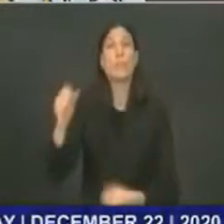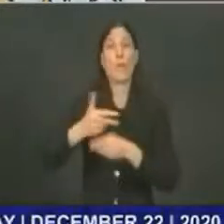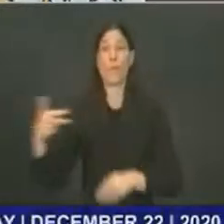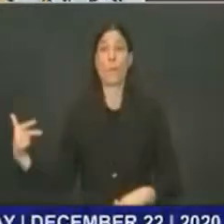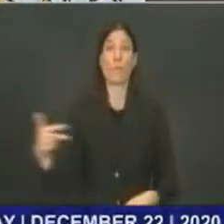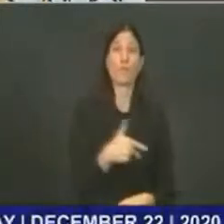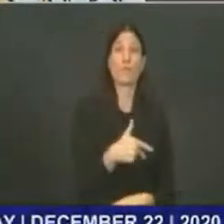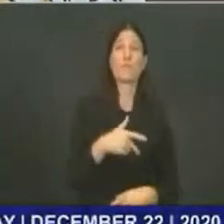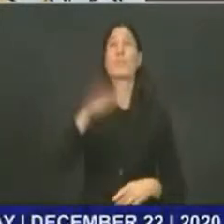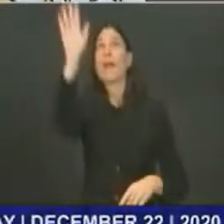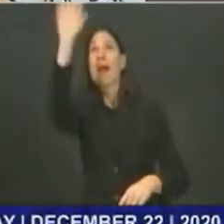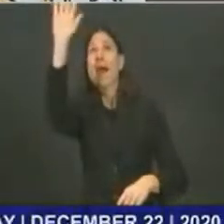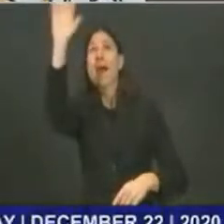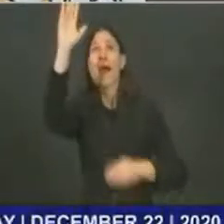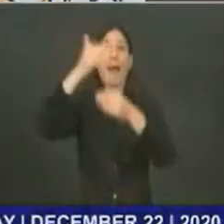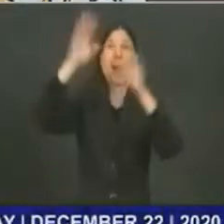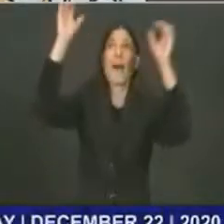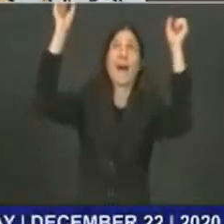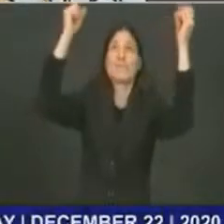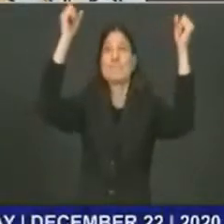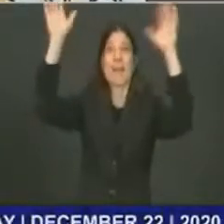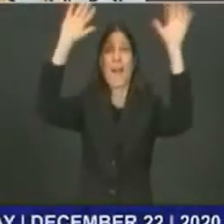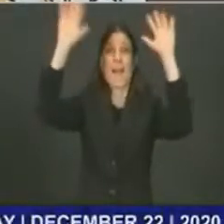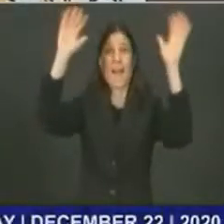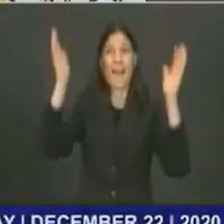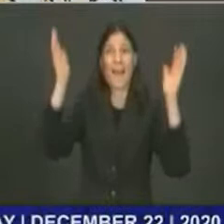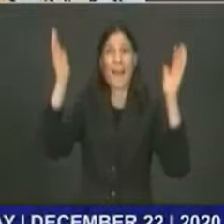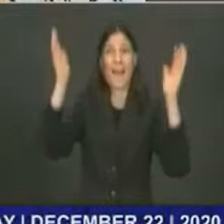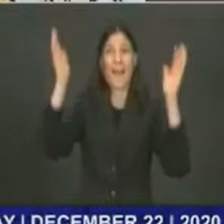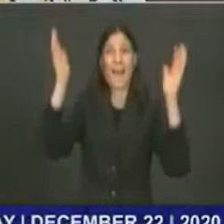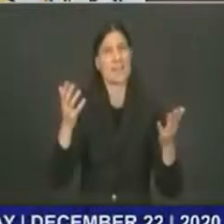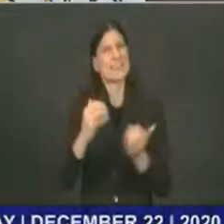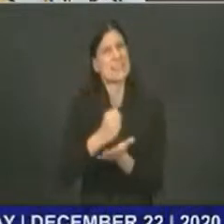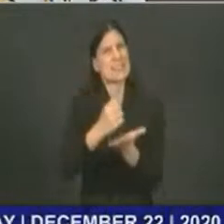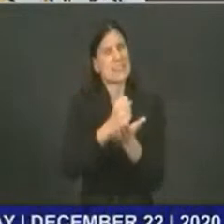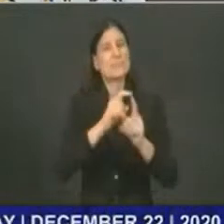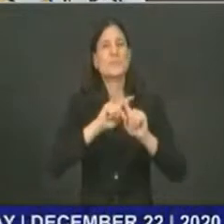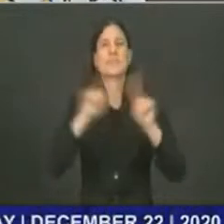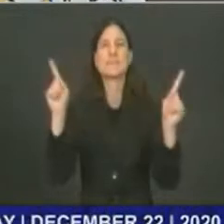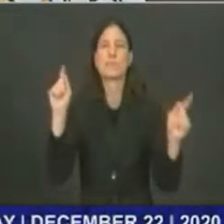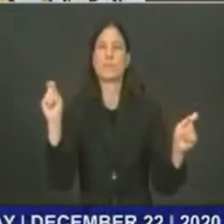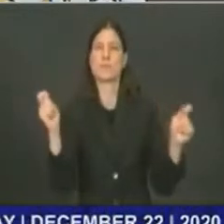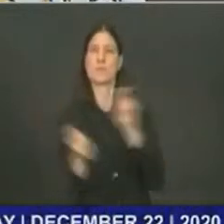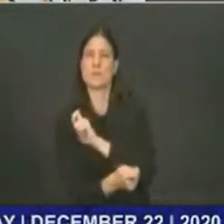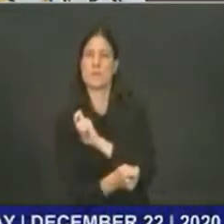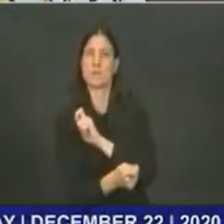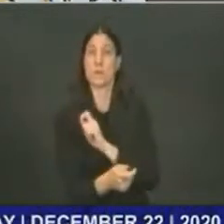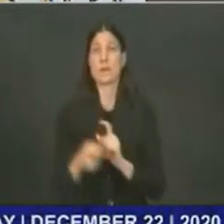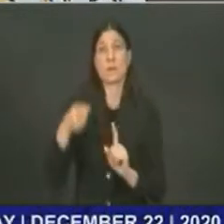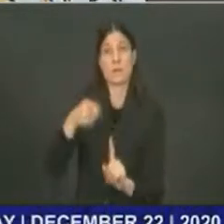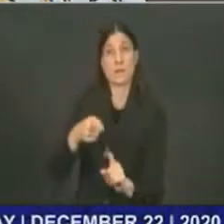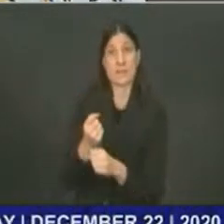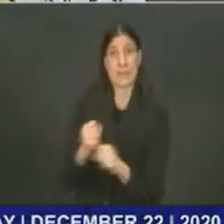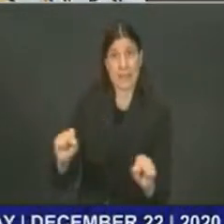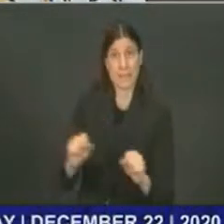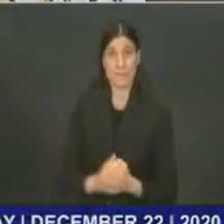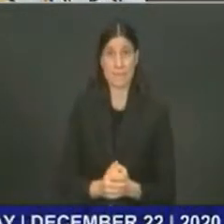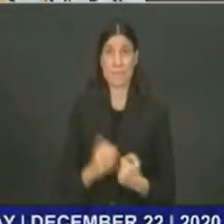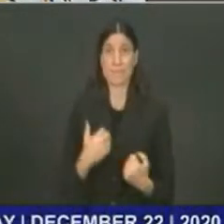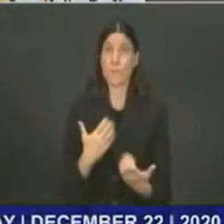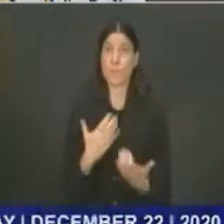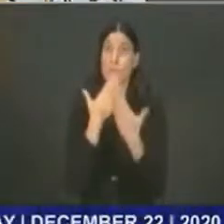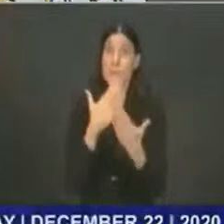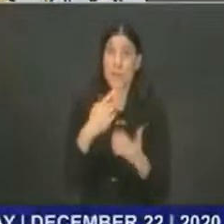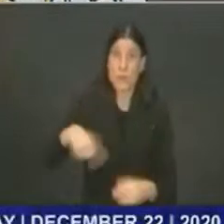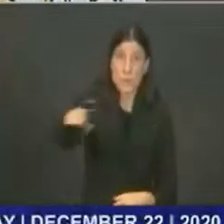But it is a holiday nonetheless. And I just want to thank you all for giving me your support